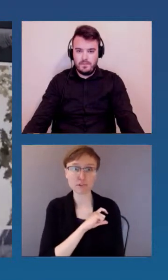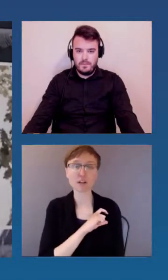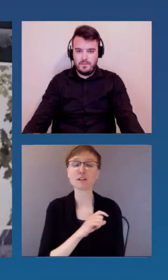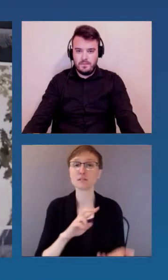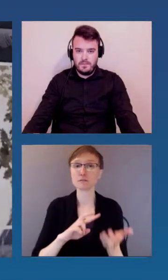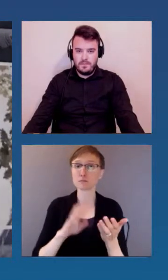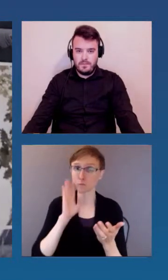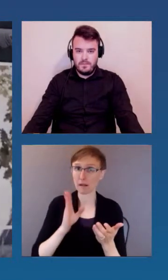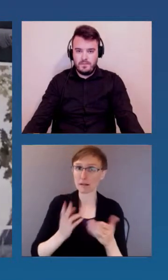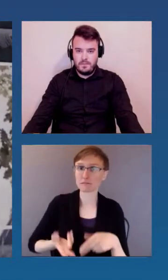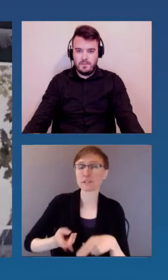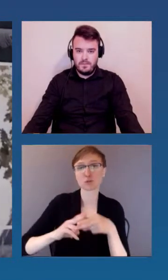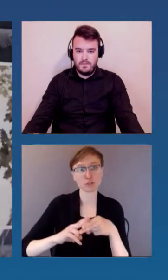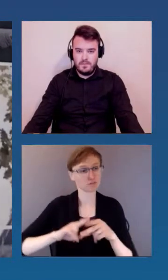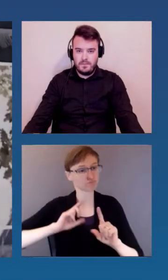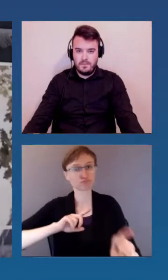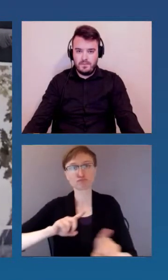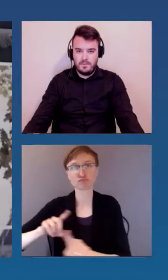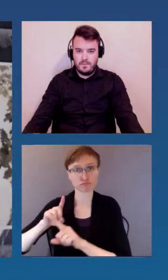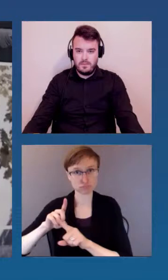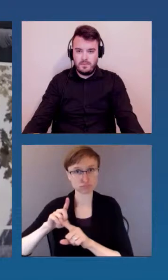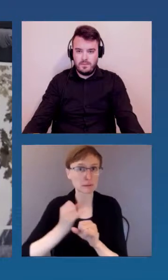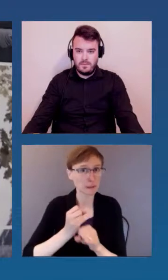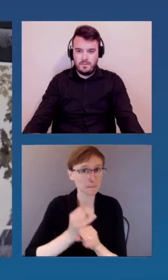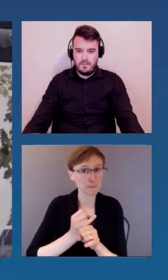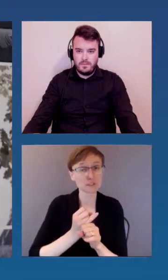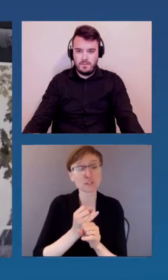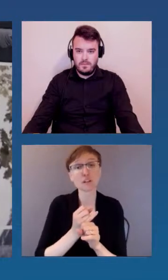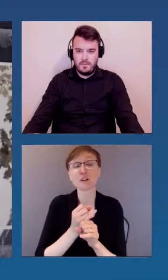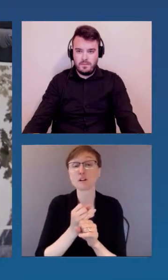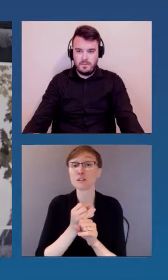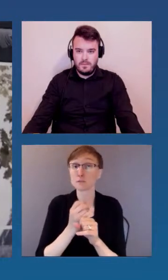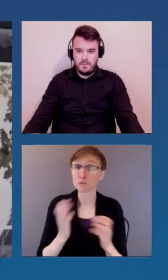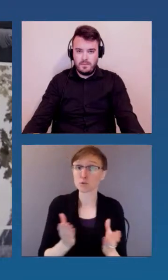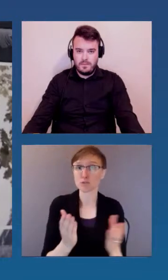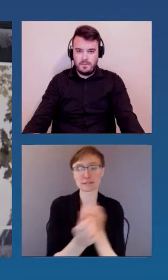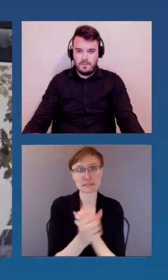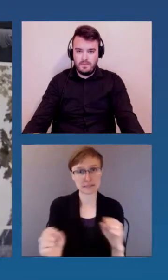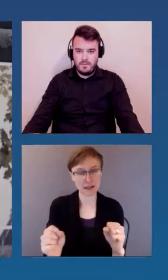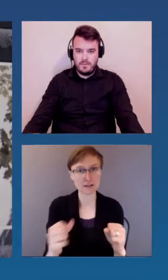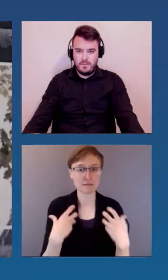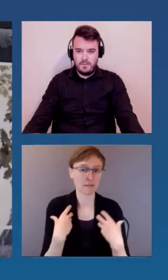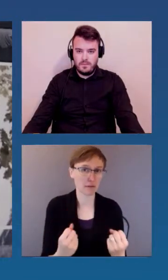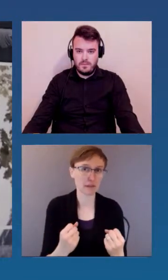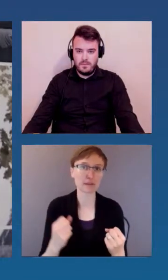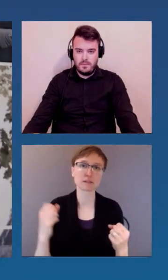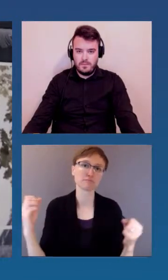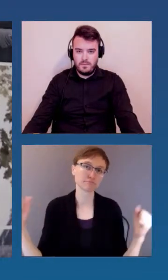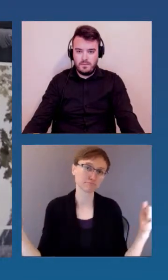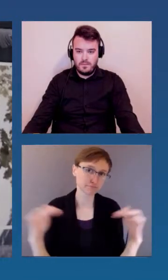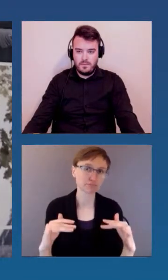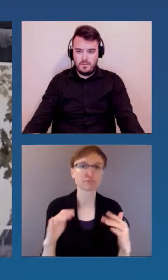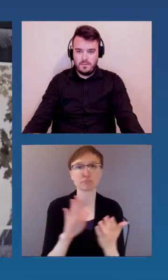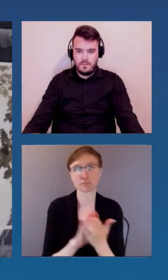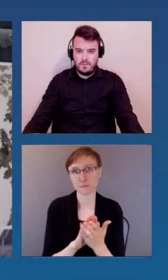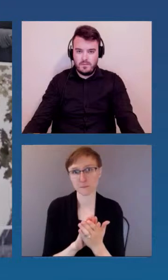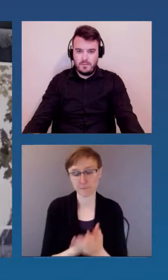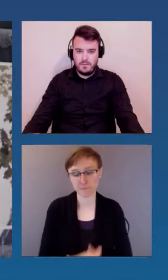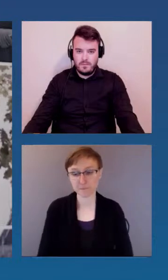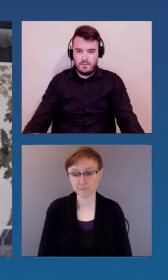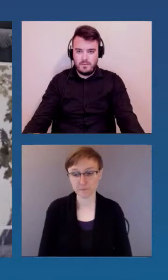being followed. We've received a great deal of cooperation from those establishments and the people who visit them, and we work